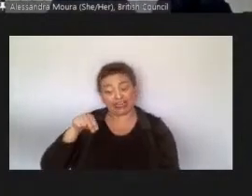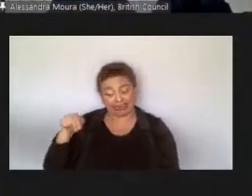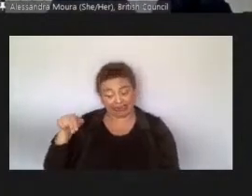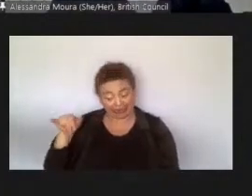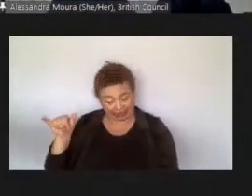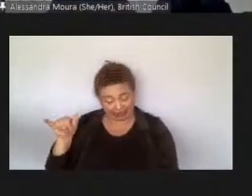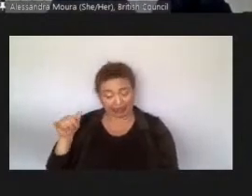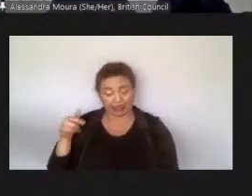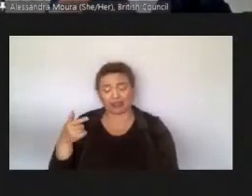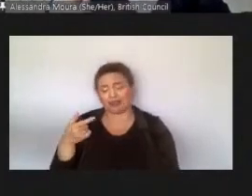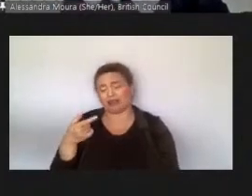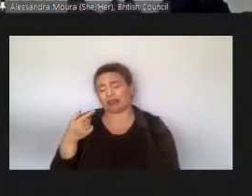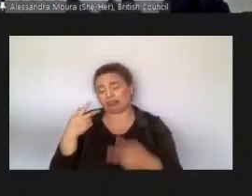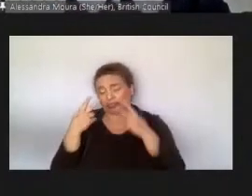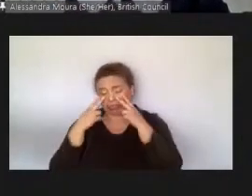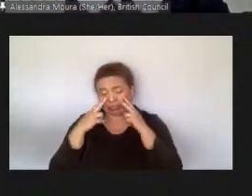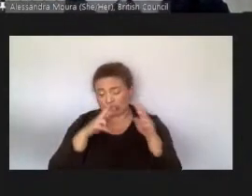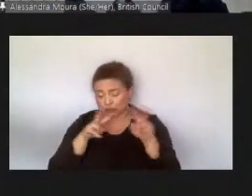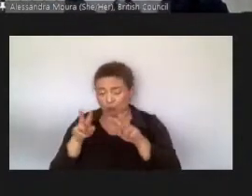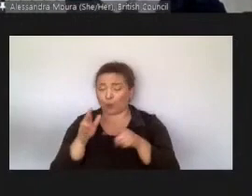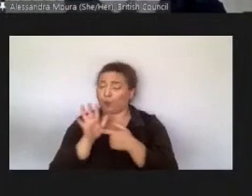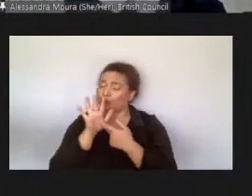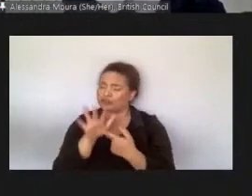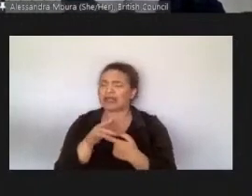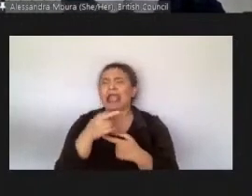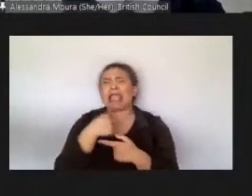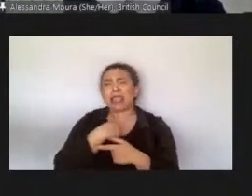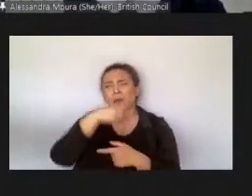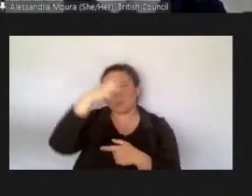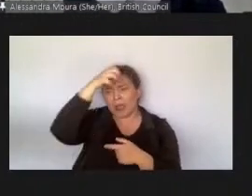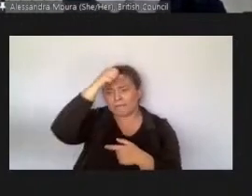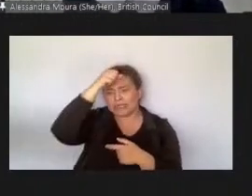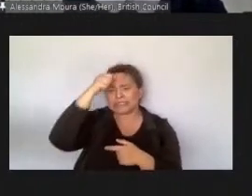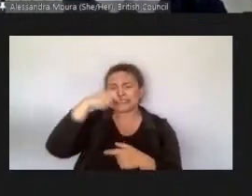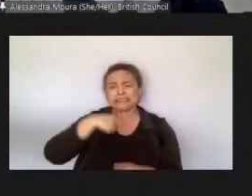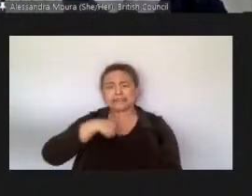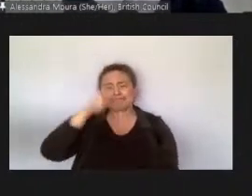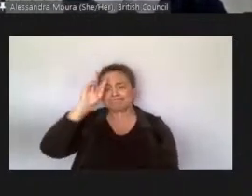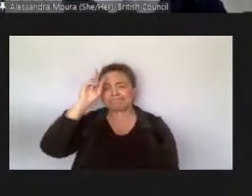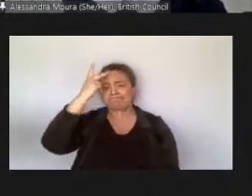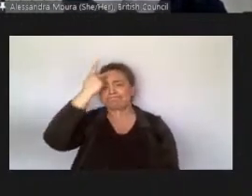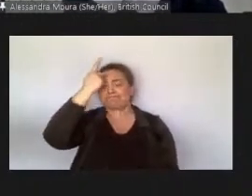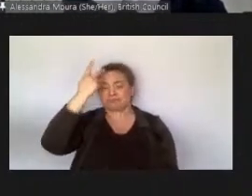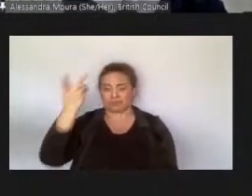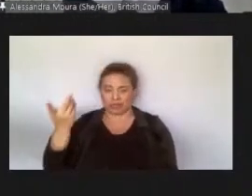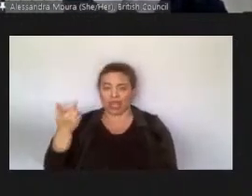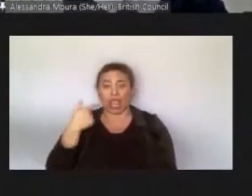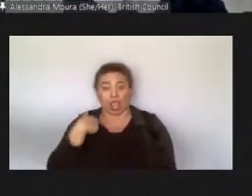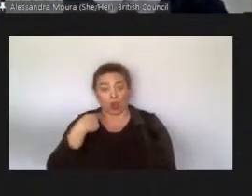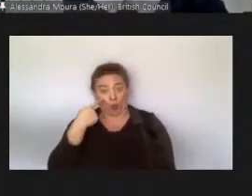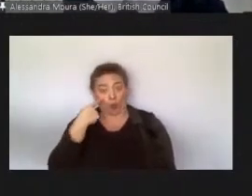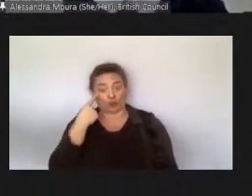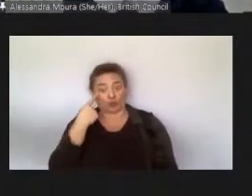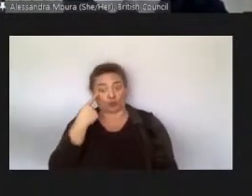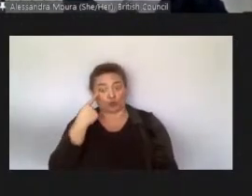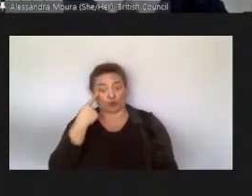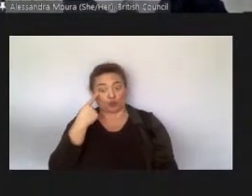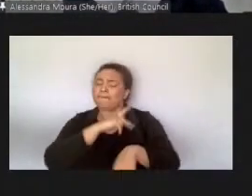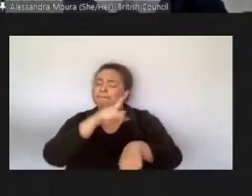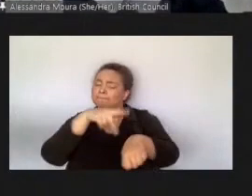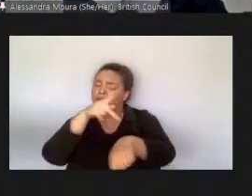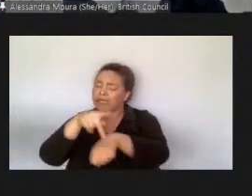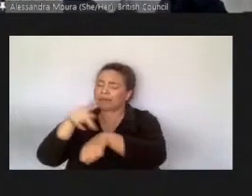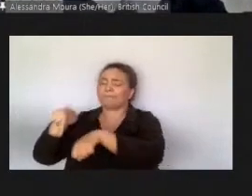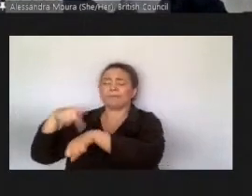ideas. I learned that different countries and situations have different conditions which affect children's language learning. Maybe